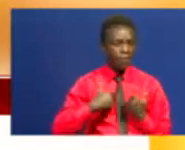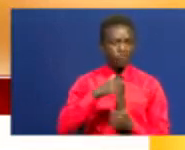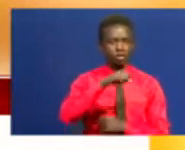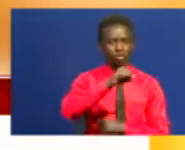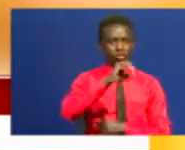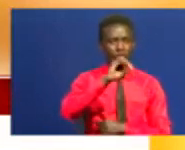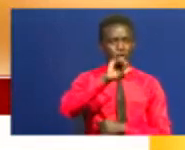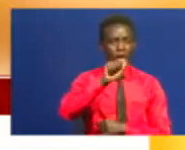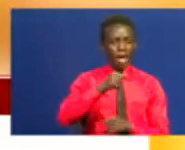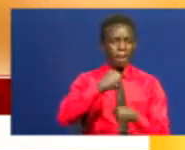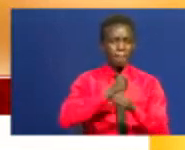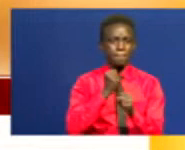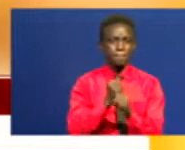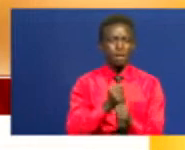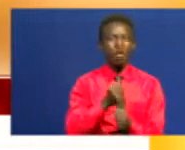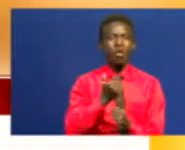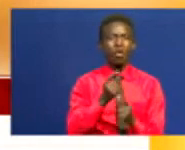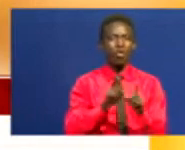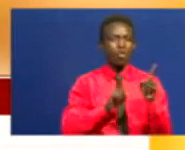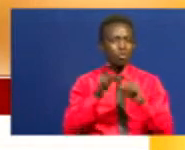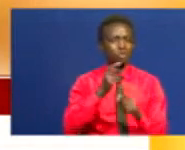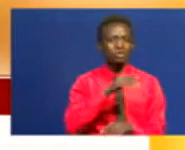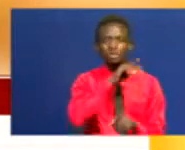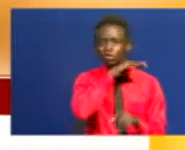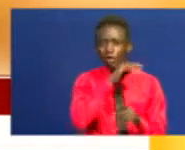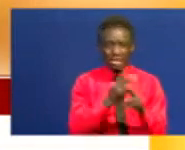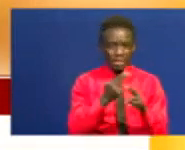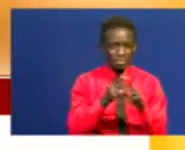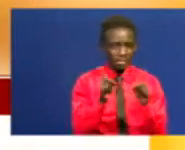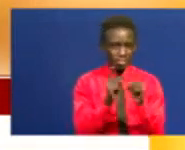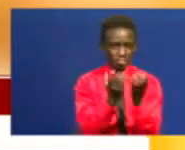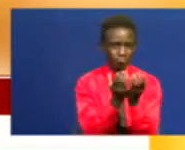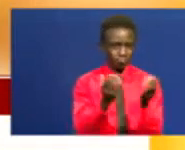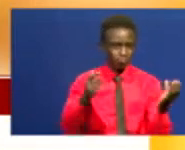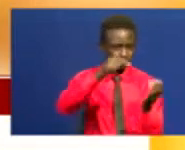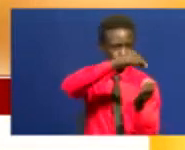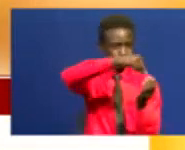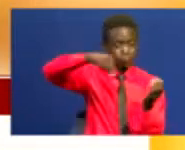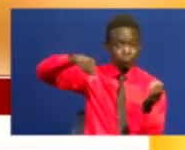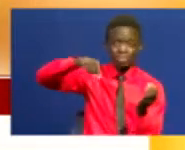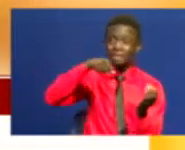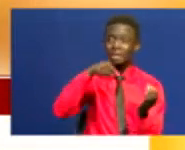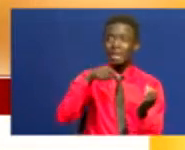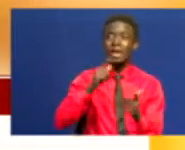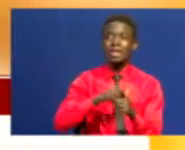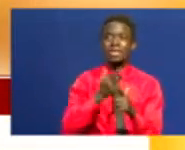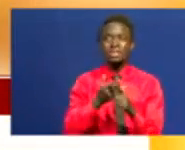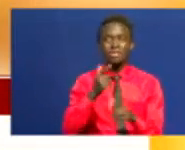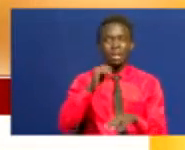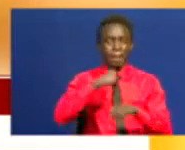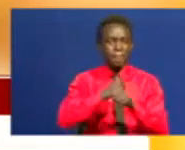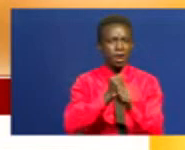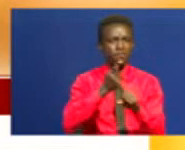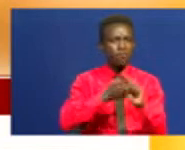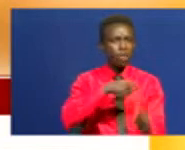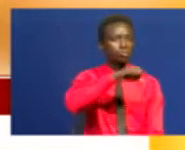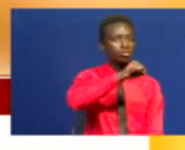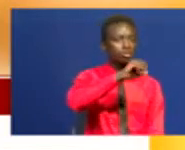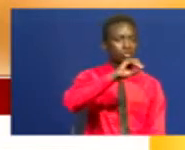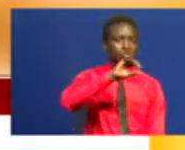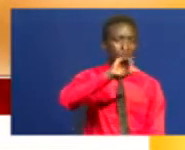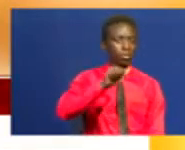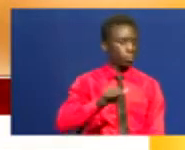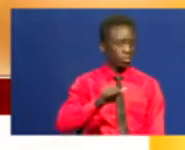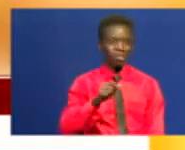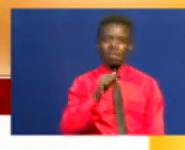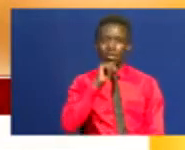and you have different kinds and different brands who make it from different ingredients. But the ones that we have are made from soy, and this is not the soy that